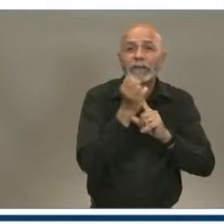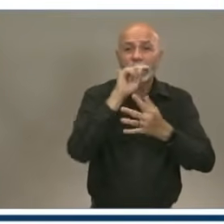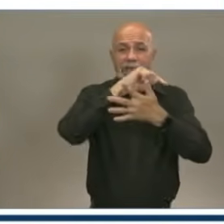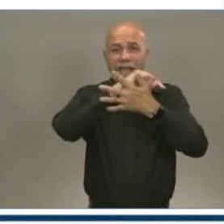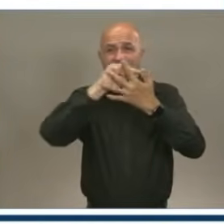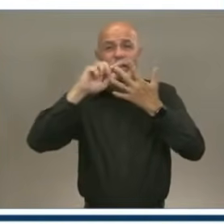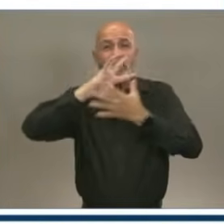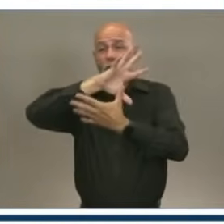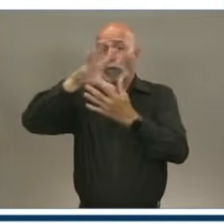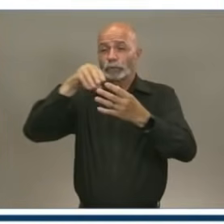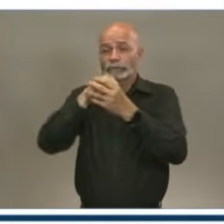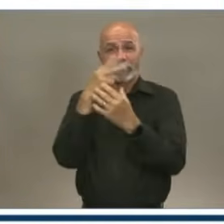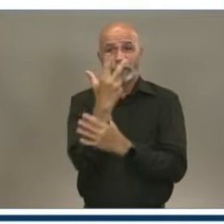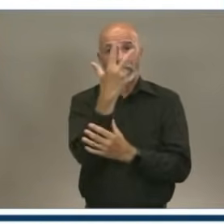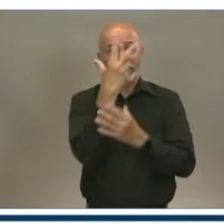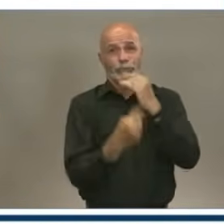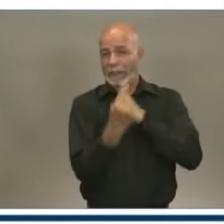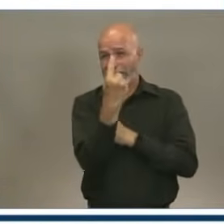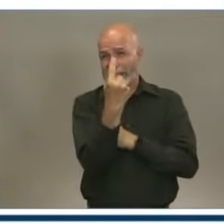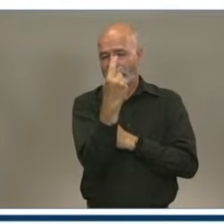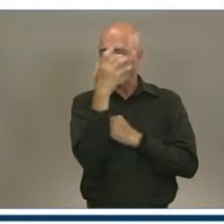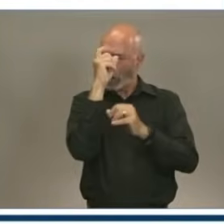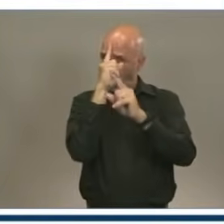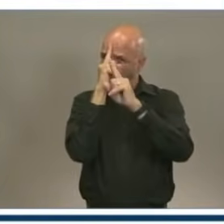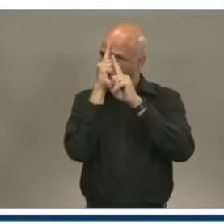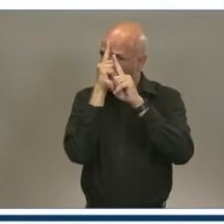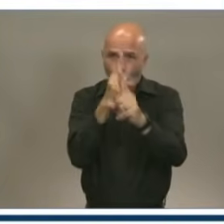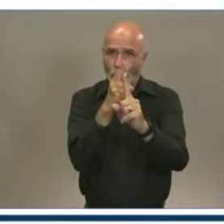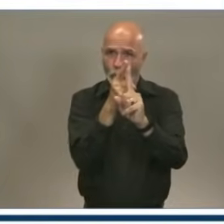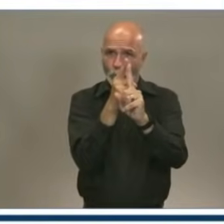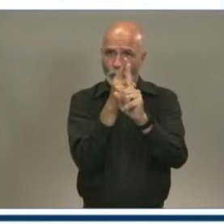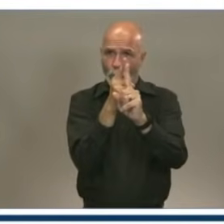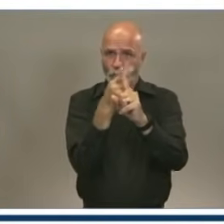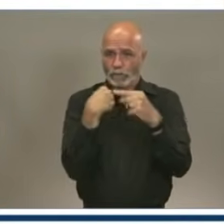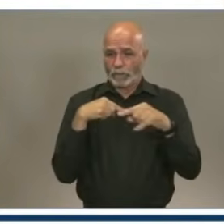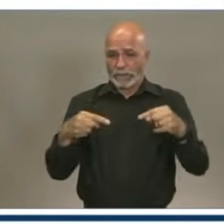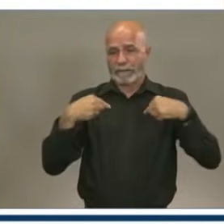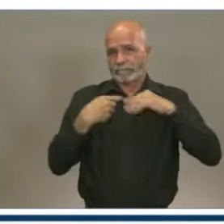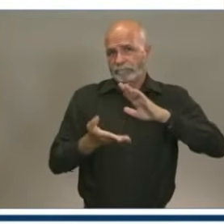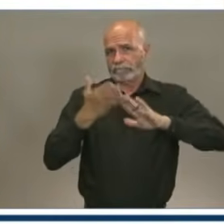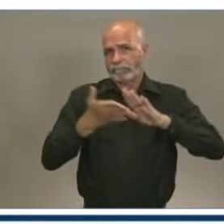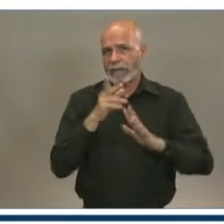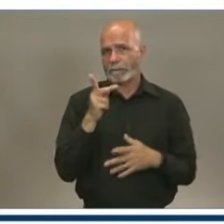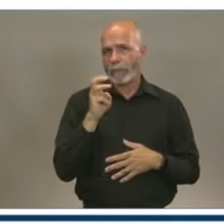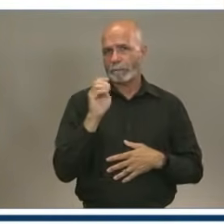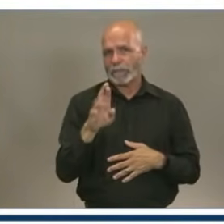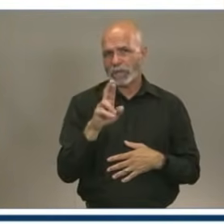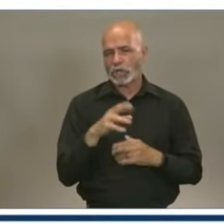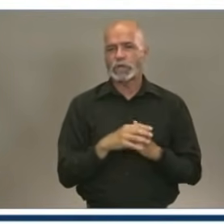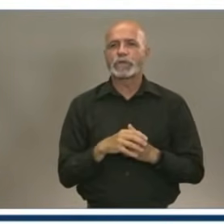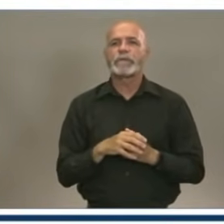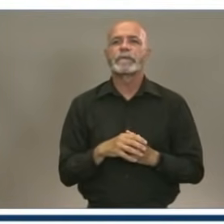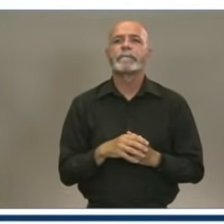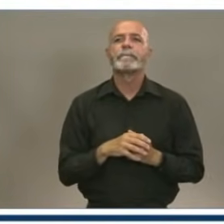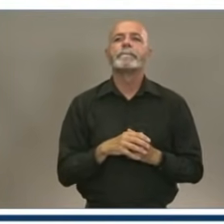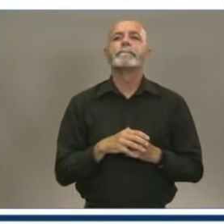continue to drive forward as I continue to be the Premier of this province. We'll move on to questions on the phone, starting with